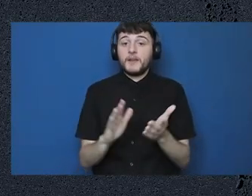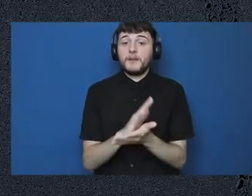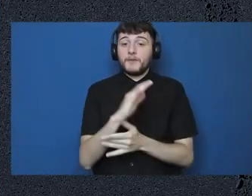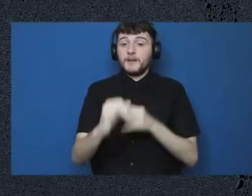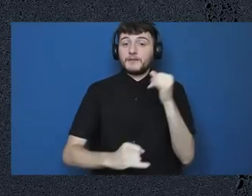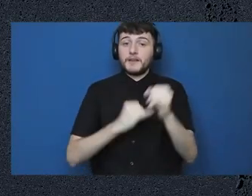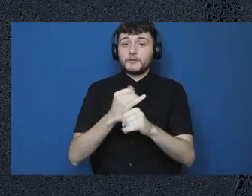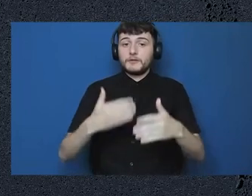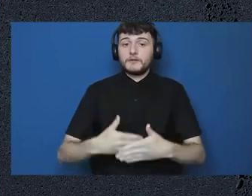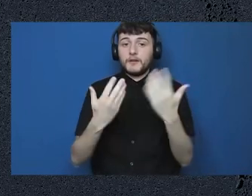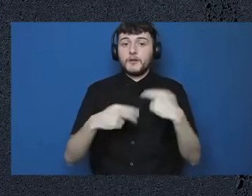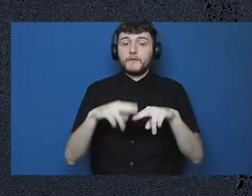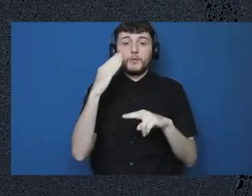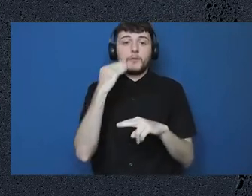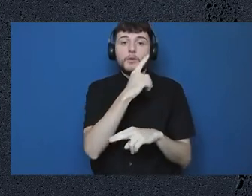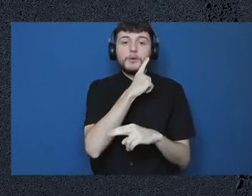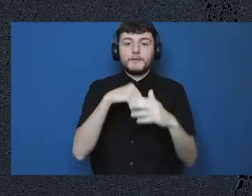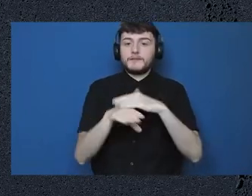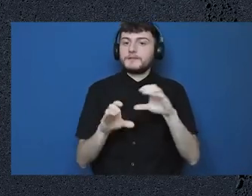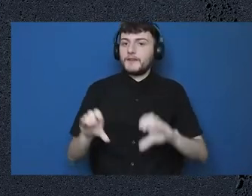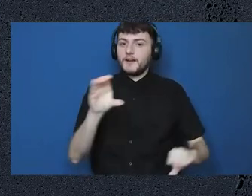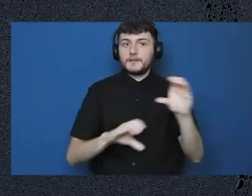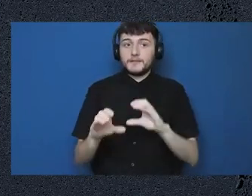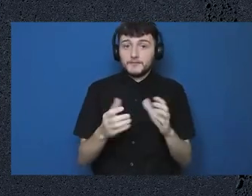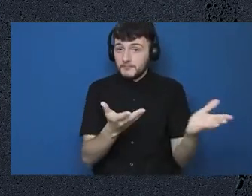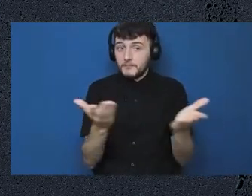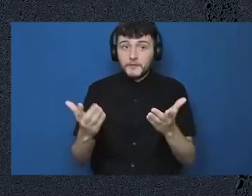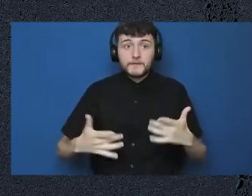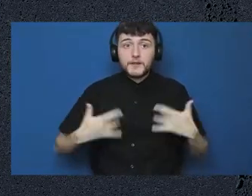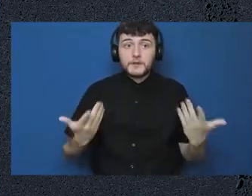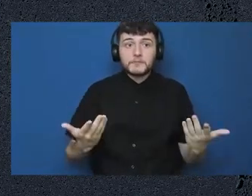of Women and Girls in Science. How do we feel about that, folks? Yeah.